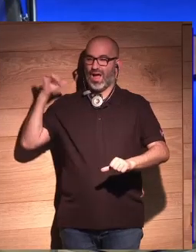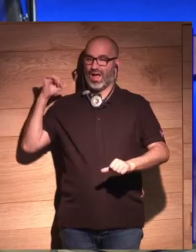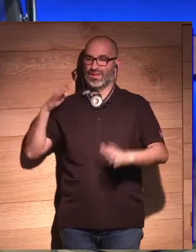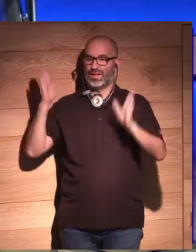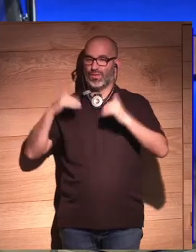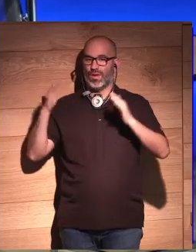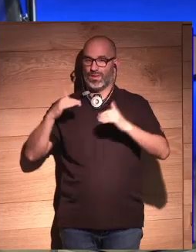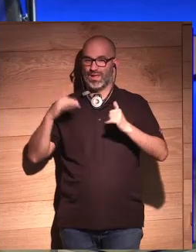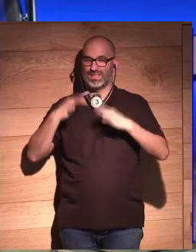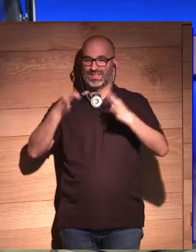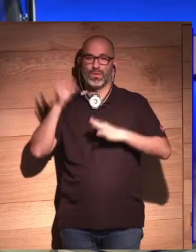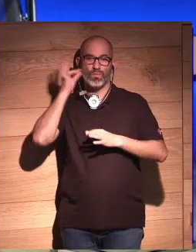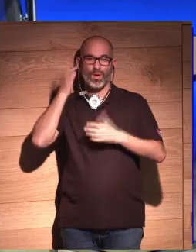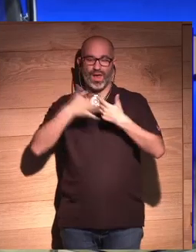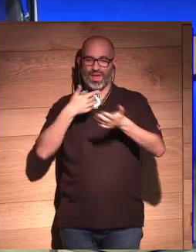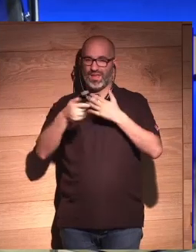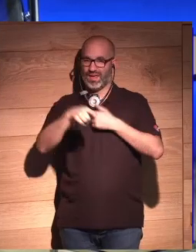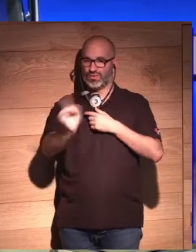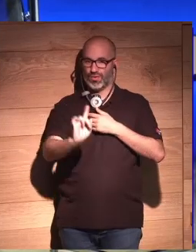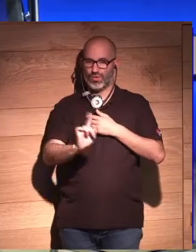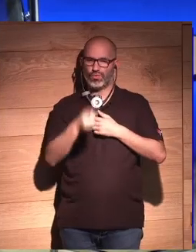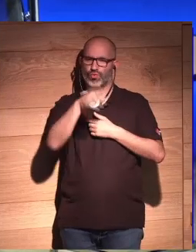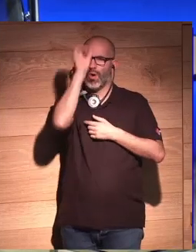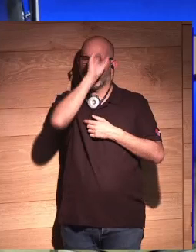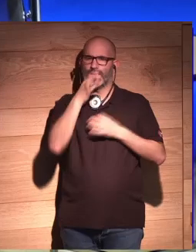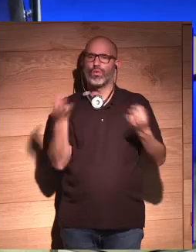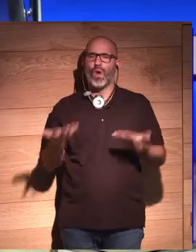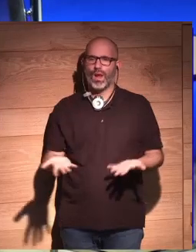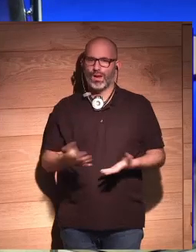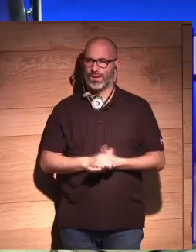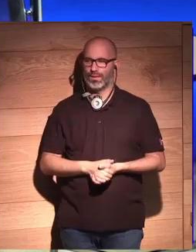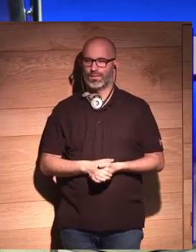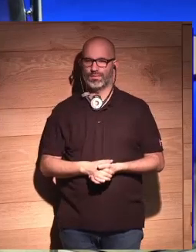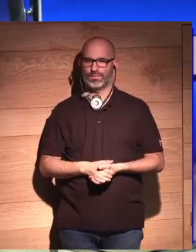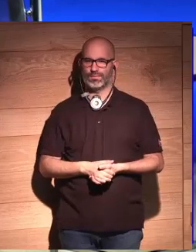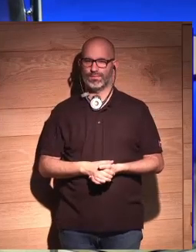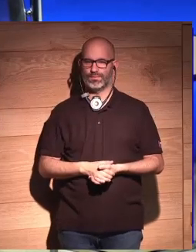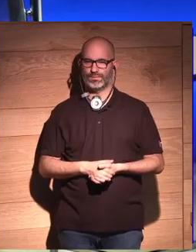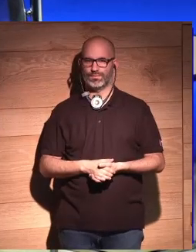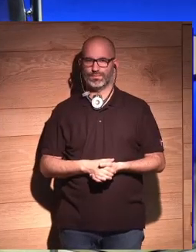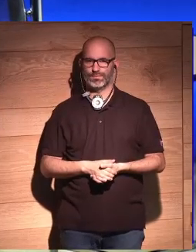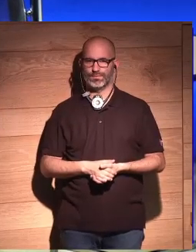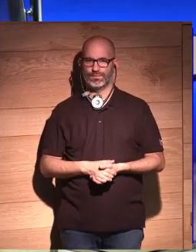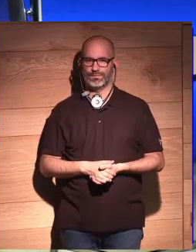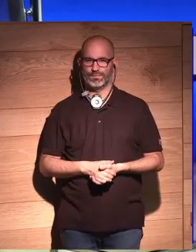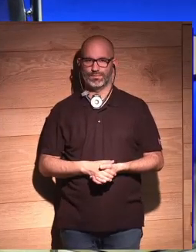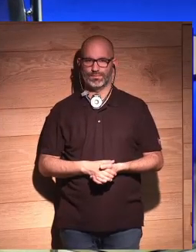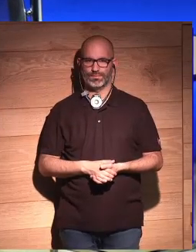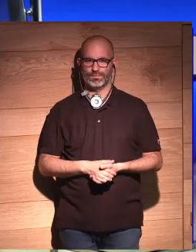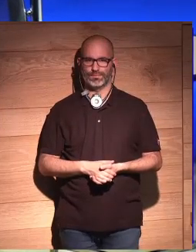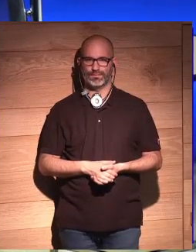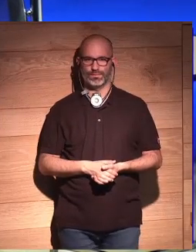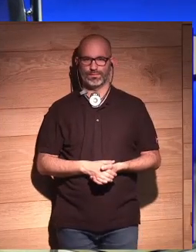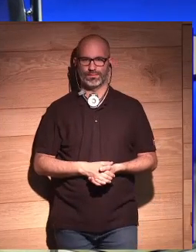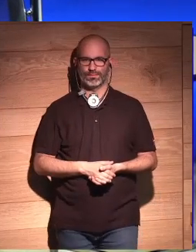is no luggage that we're already carrying in a world where women were not already involved. What's your opinion on this? What's your take